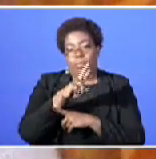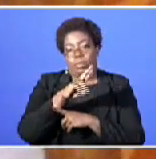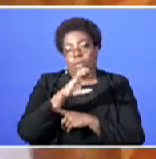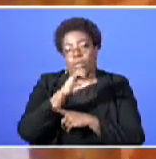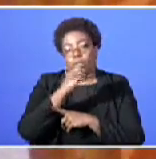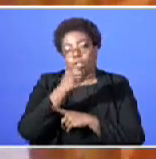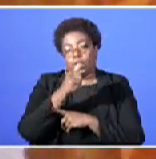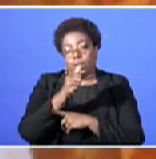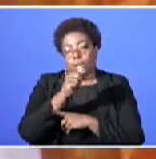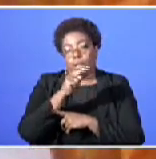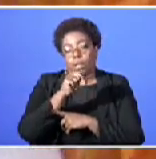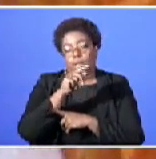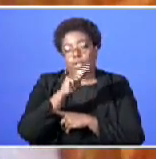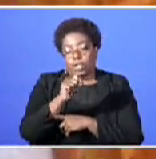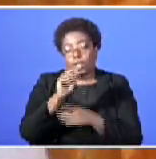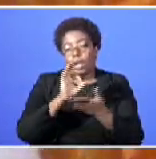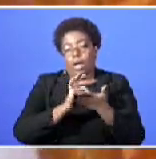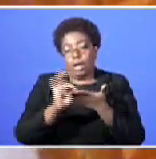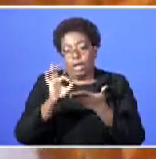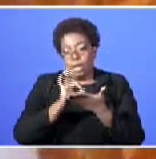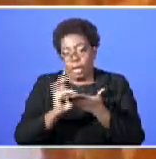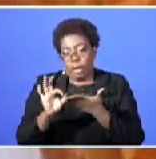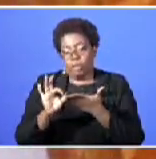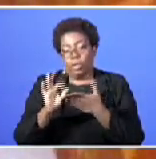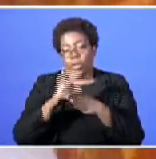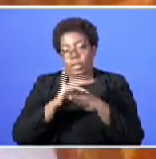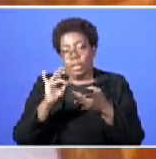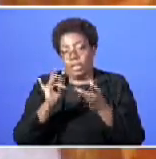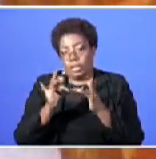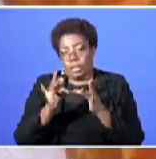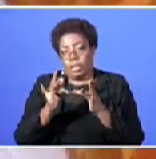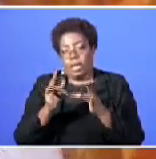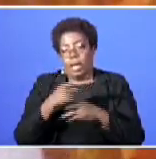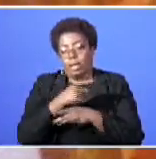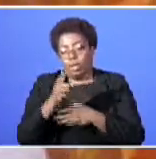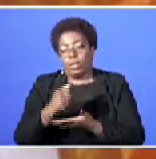platform that those congregants that wish to still support the church are able to do so.